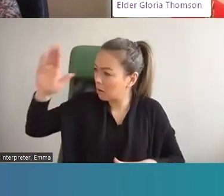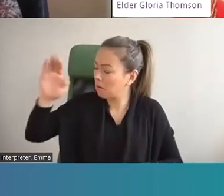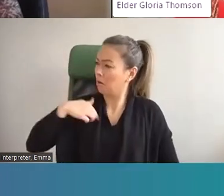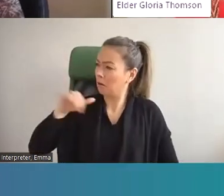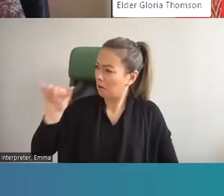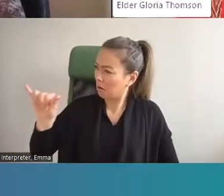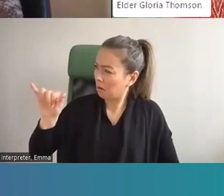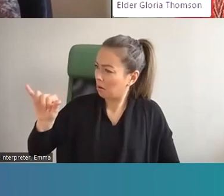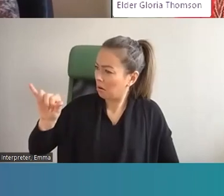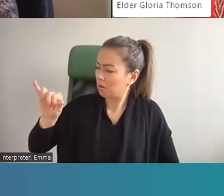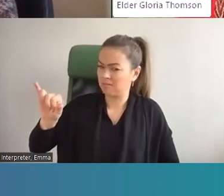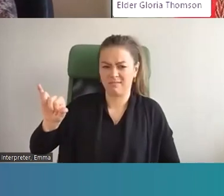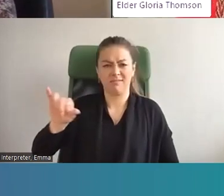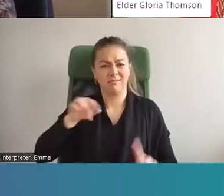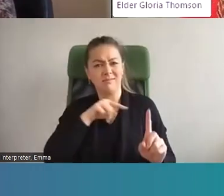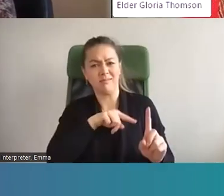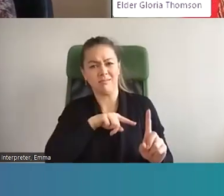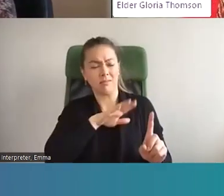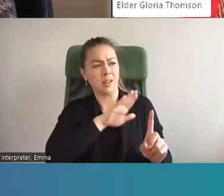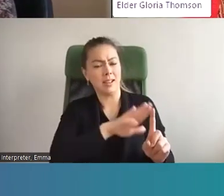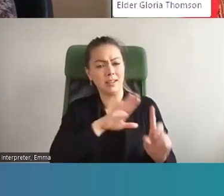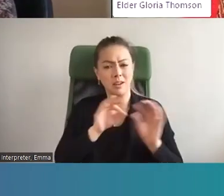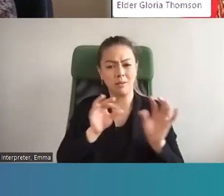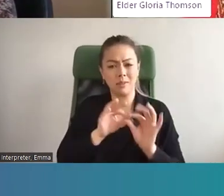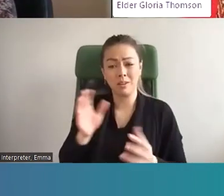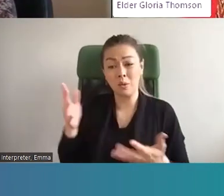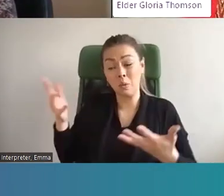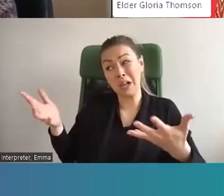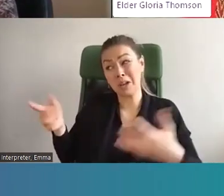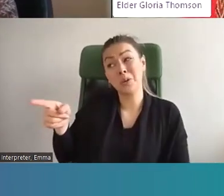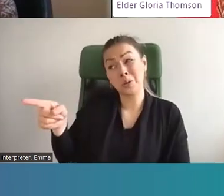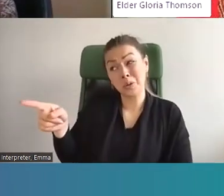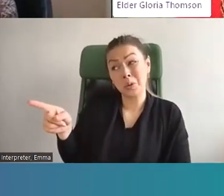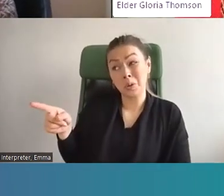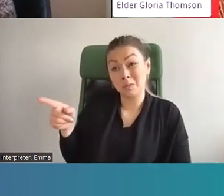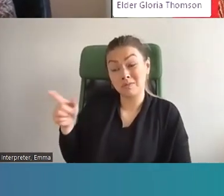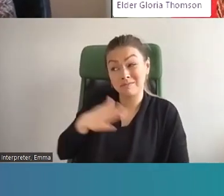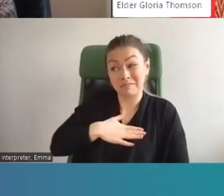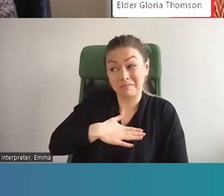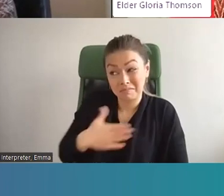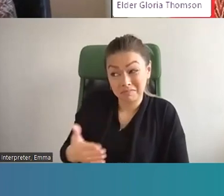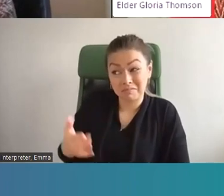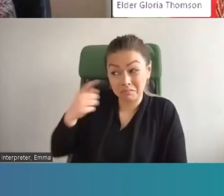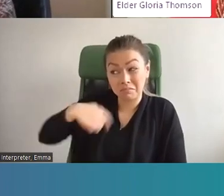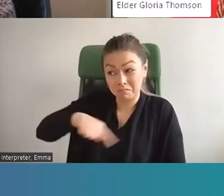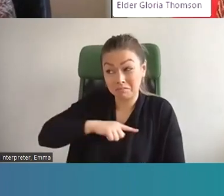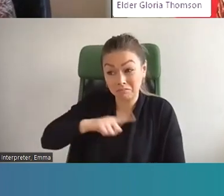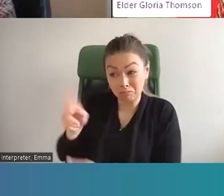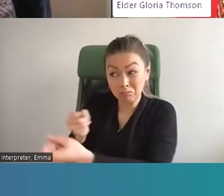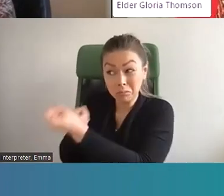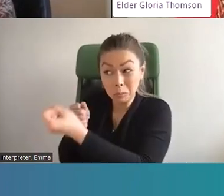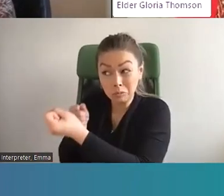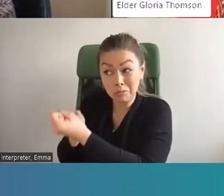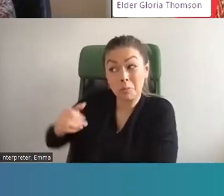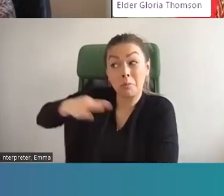we brought something that's valuable to you. So I think really understanding, you know, and you can